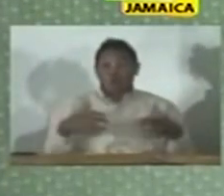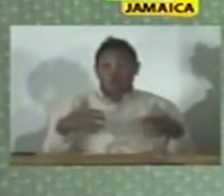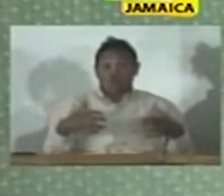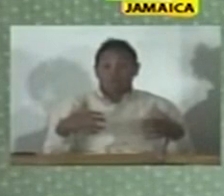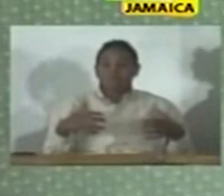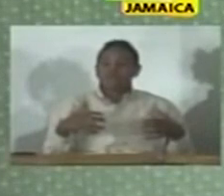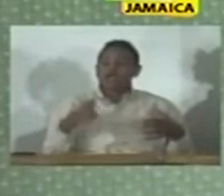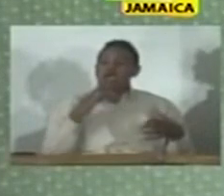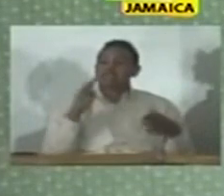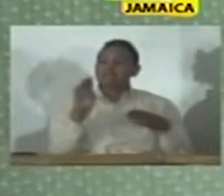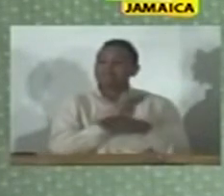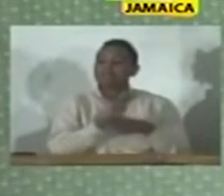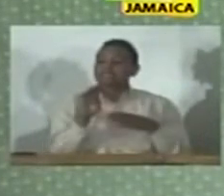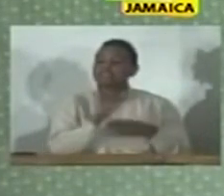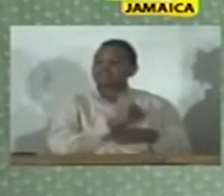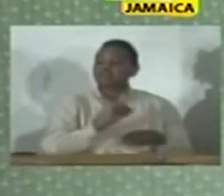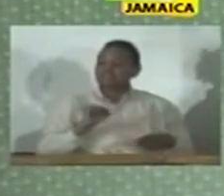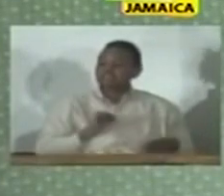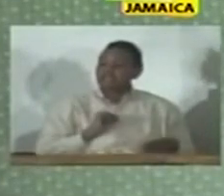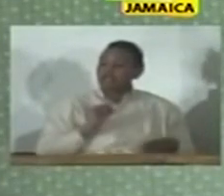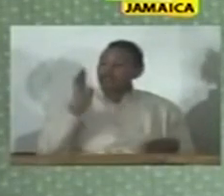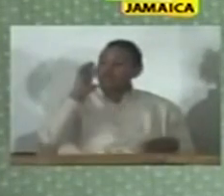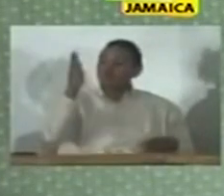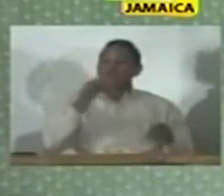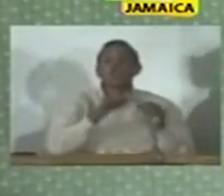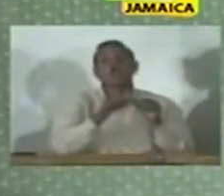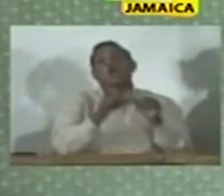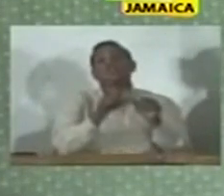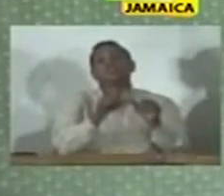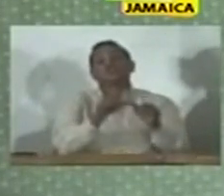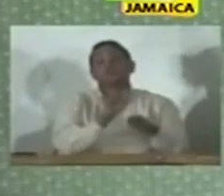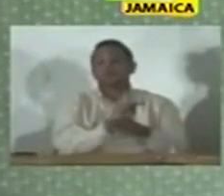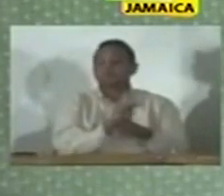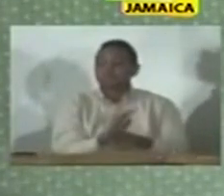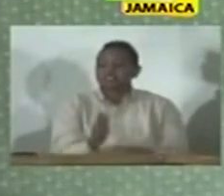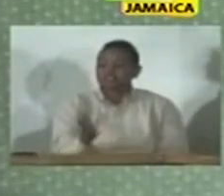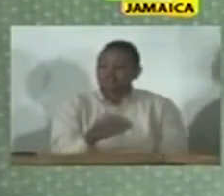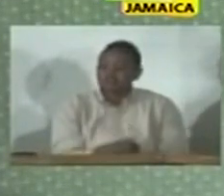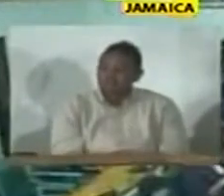and the business of the Senate will continue. Minister.